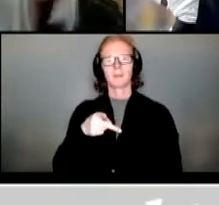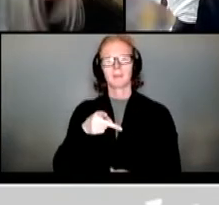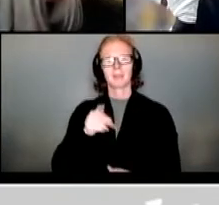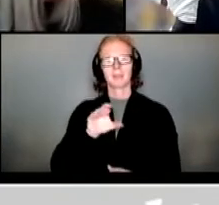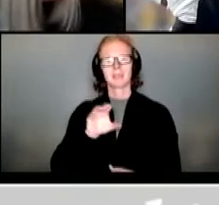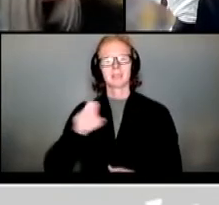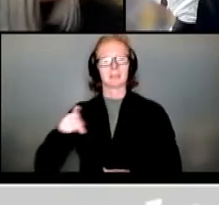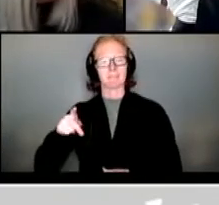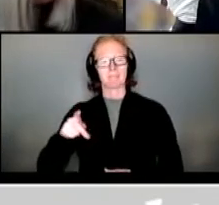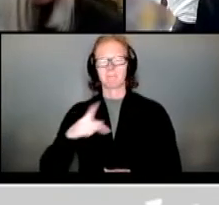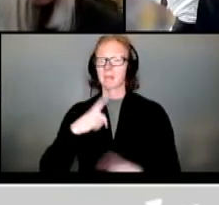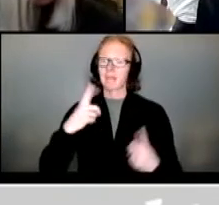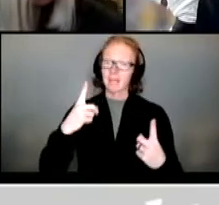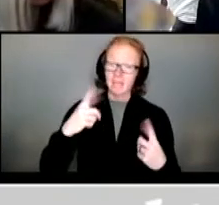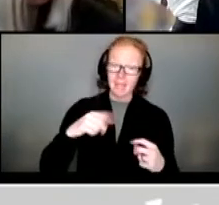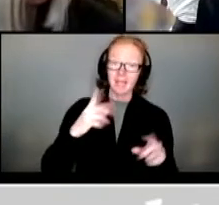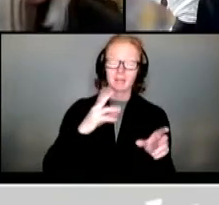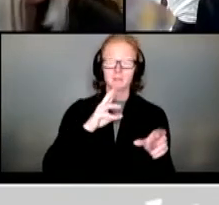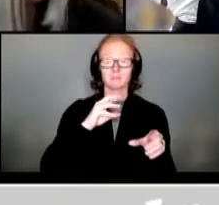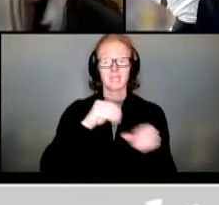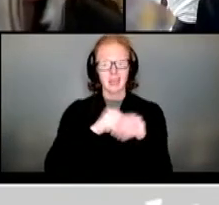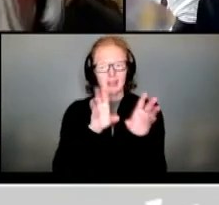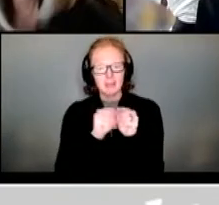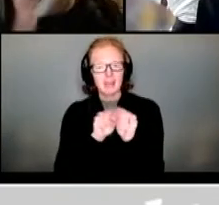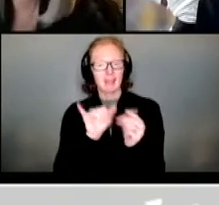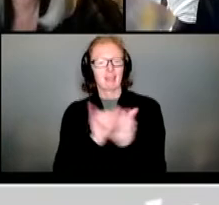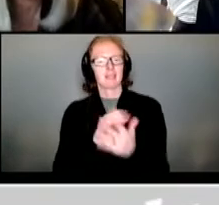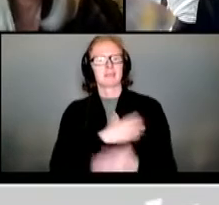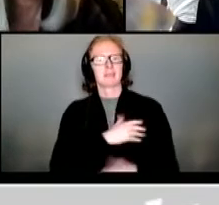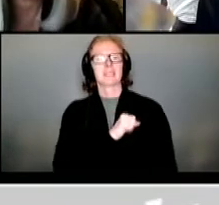attend or be members. So that's the PCCEP staff update.